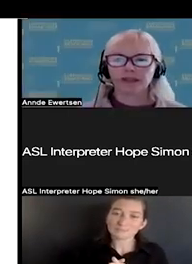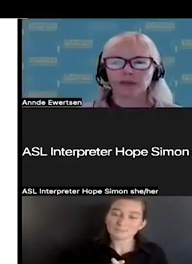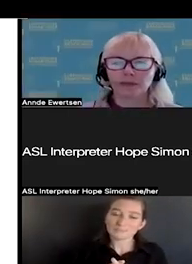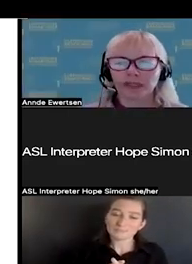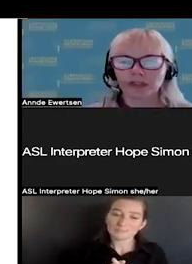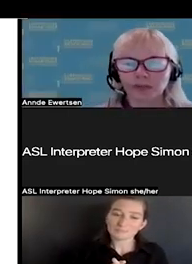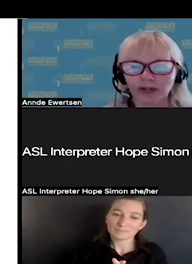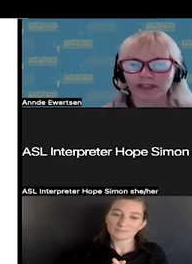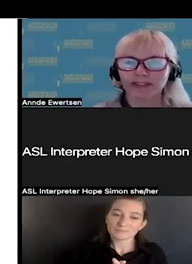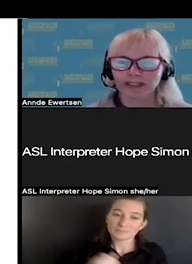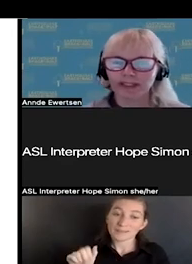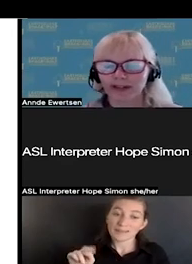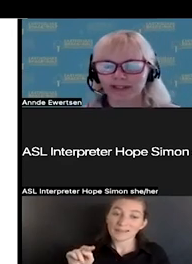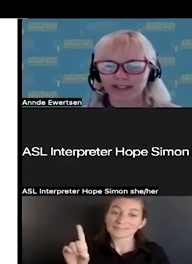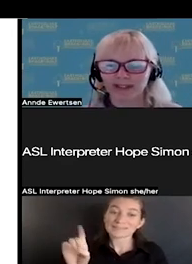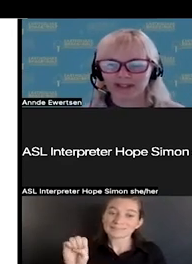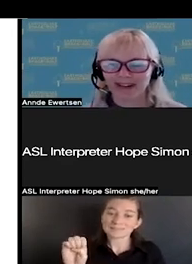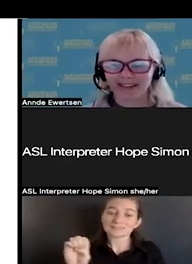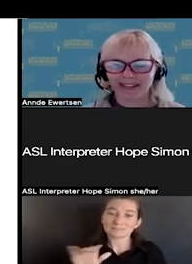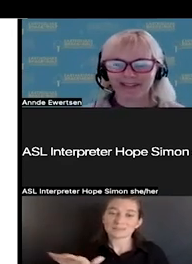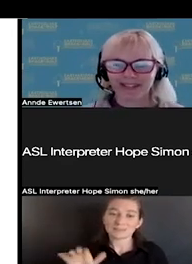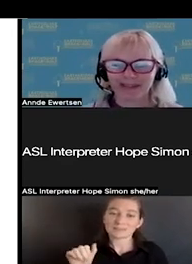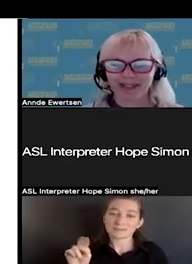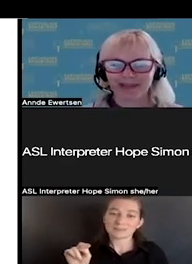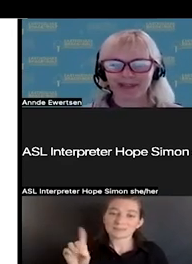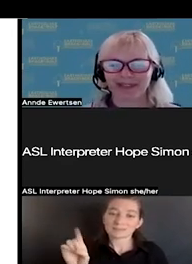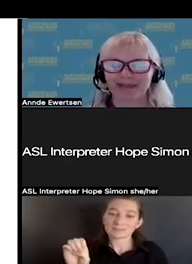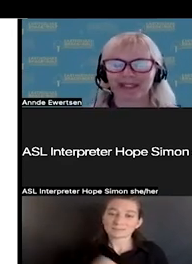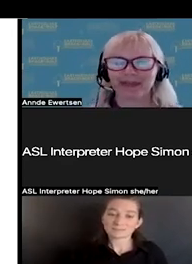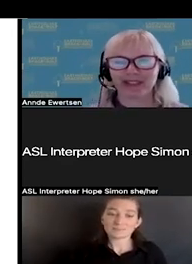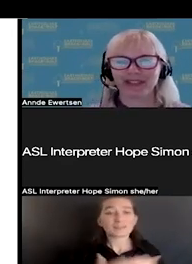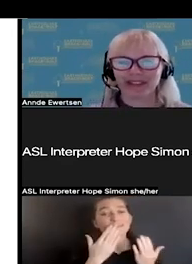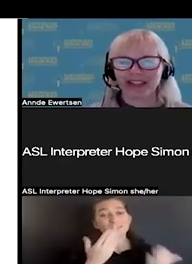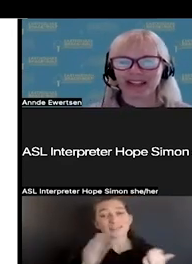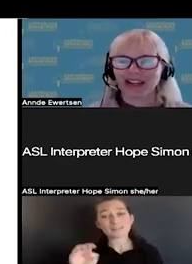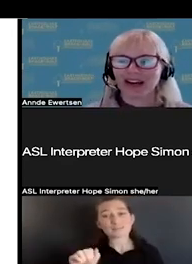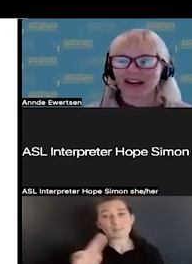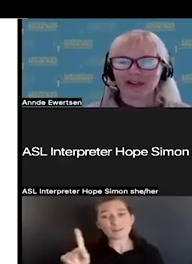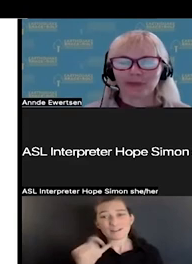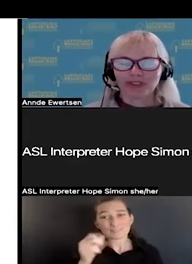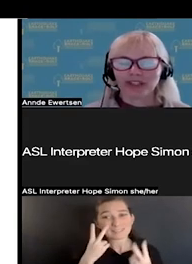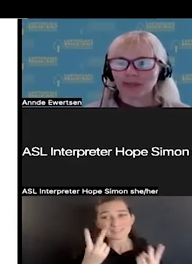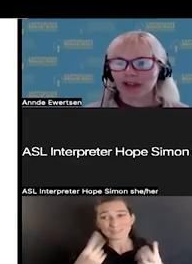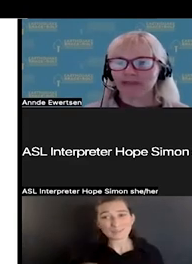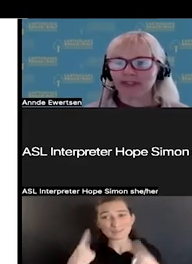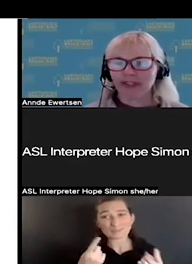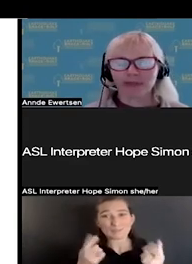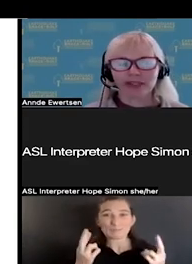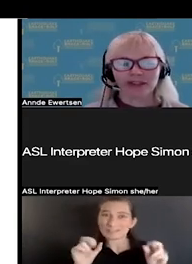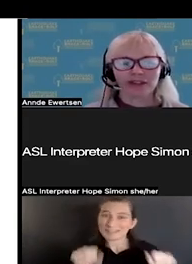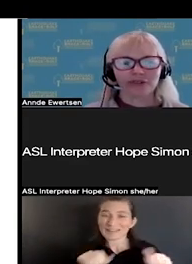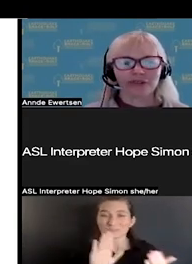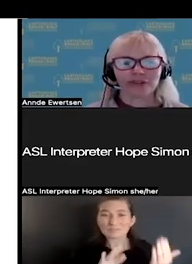Thanks so much, Mark. Good to see you. Haven't seen you in a while. Hopefully it'll be in person sometime soon. Yes. I appreciate the plug for